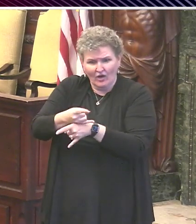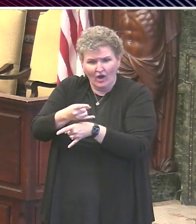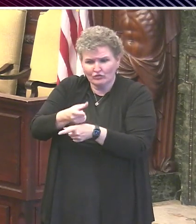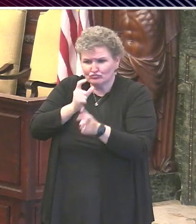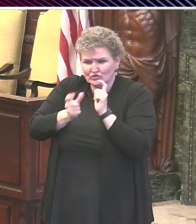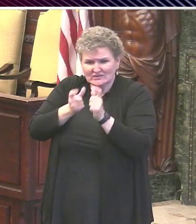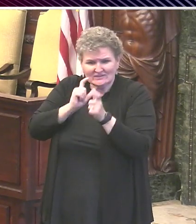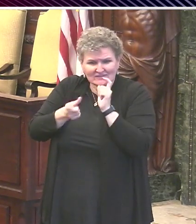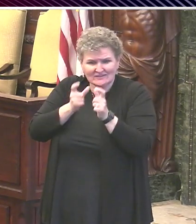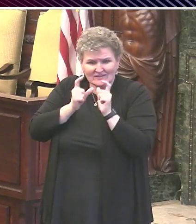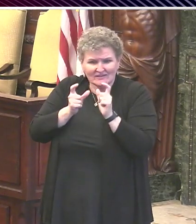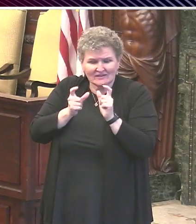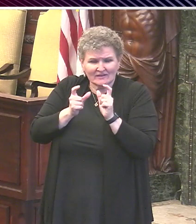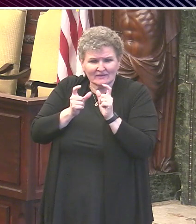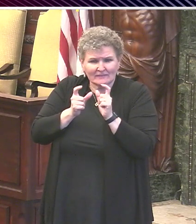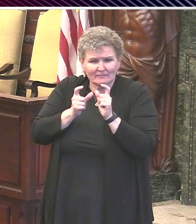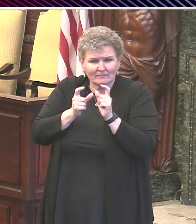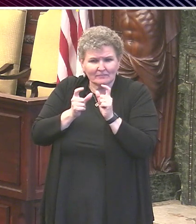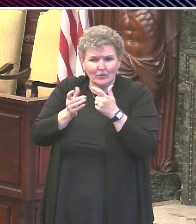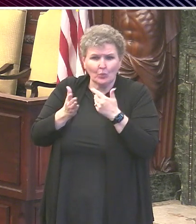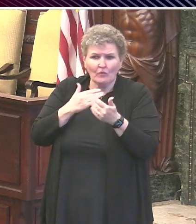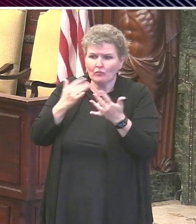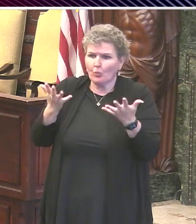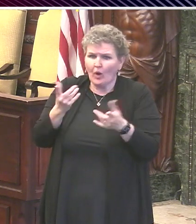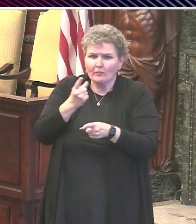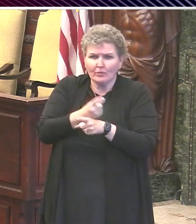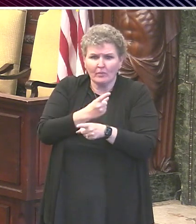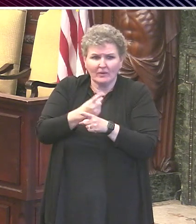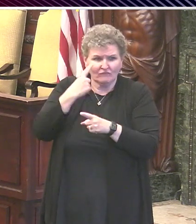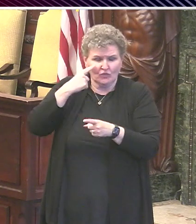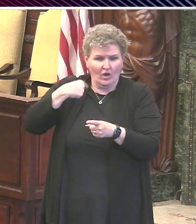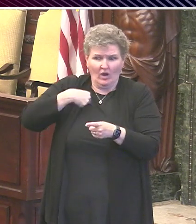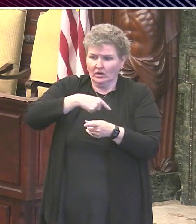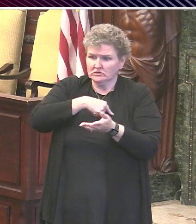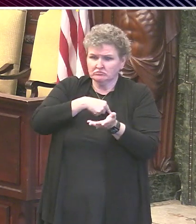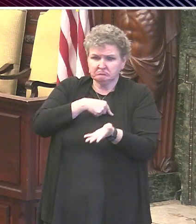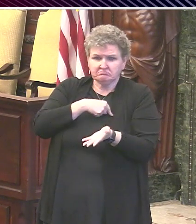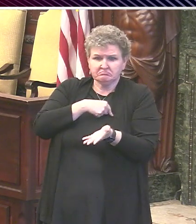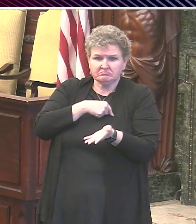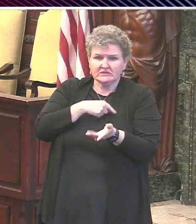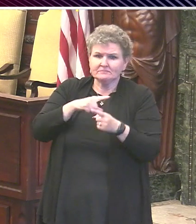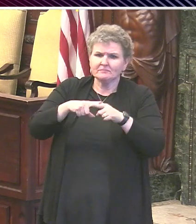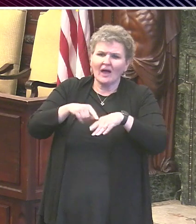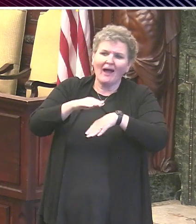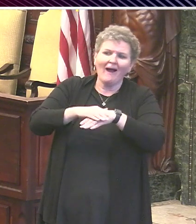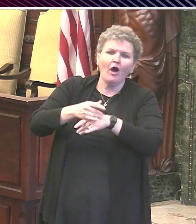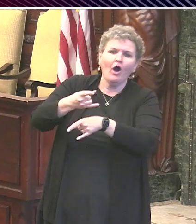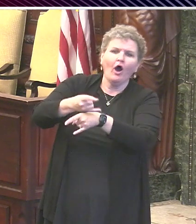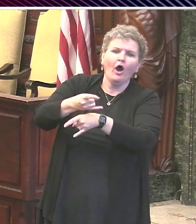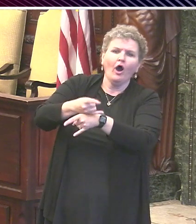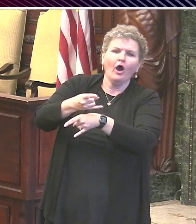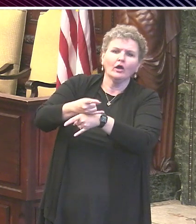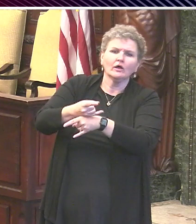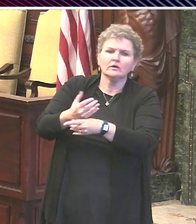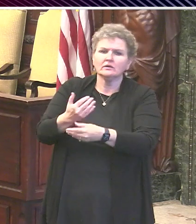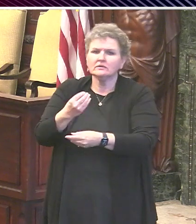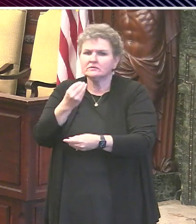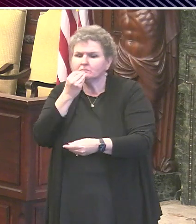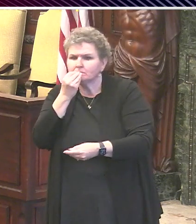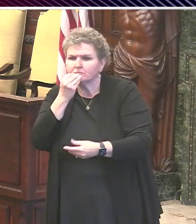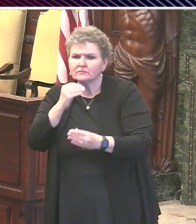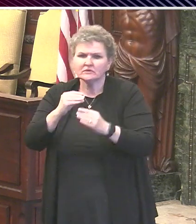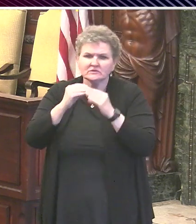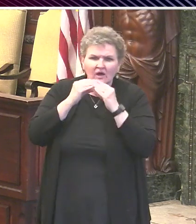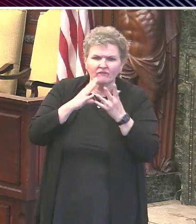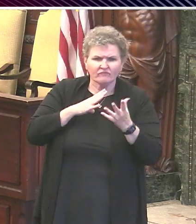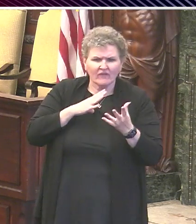it. So whether it's appropriate for us to take action based upon alcohol consumption or food consumption, something for us to look